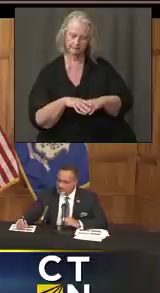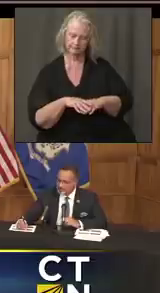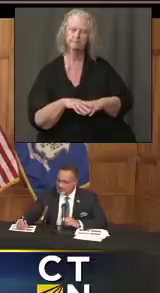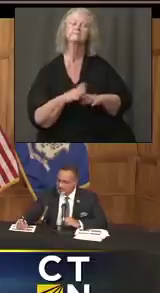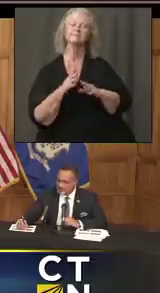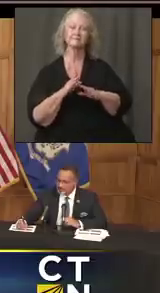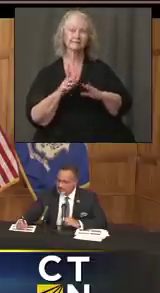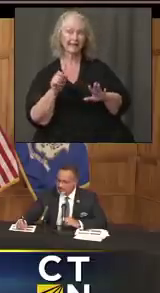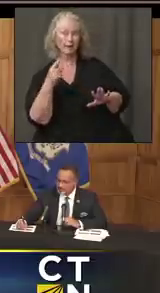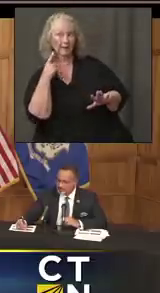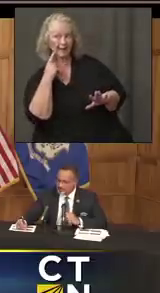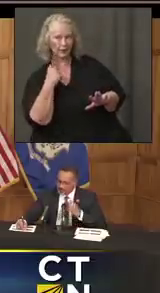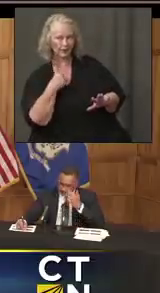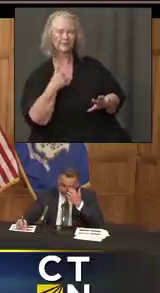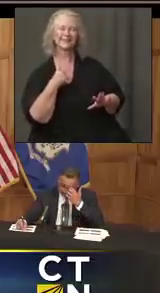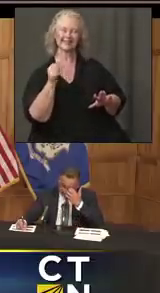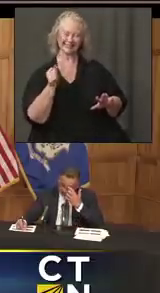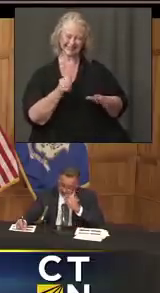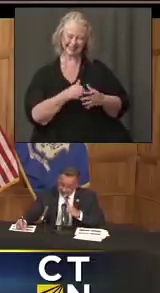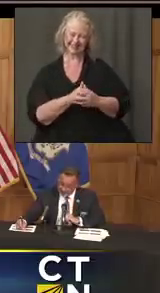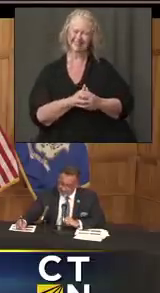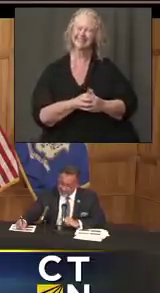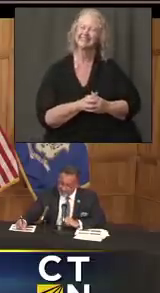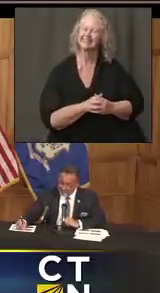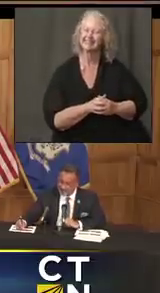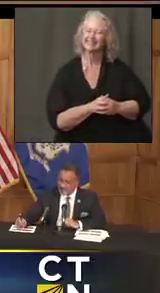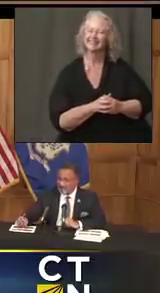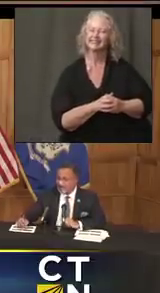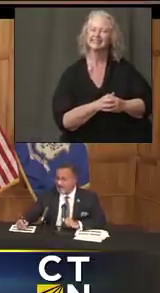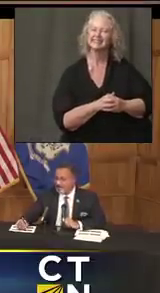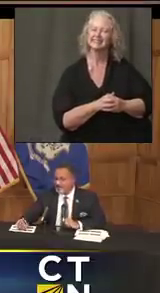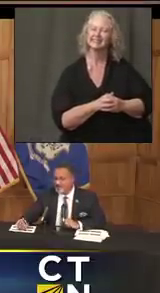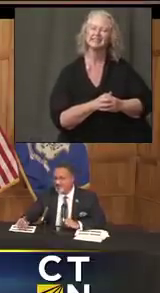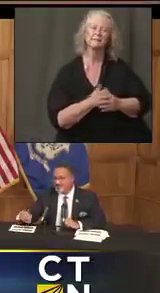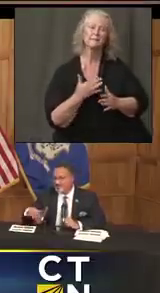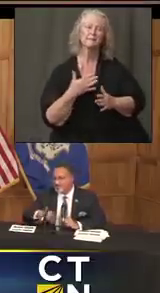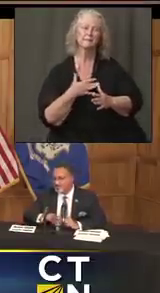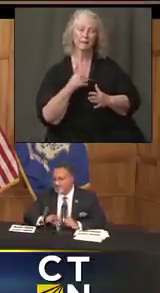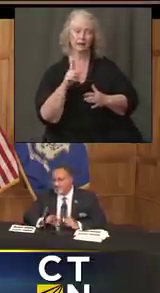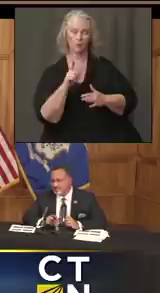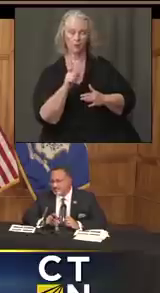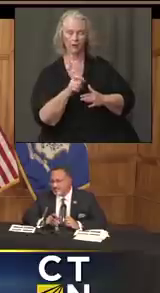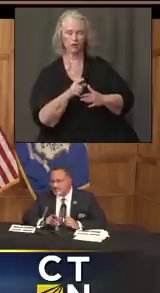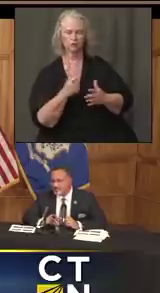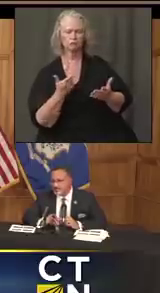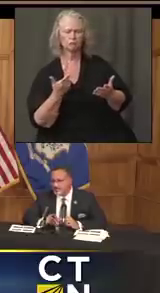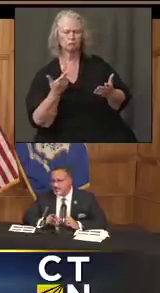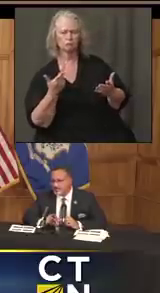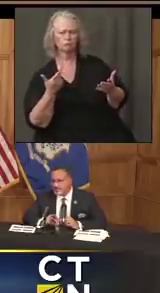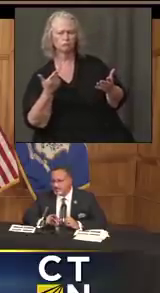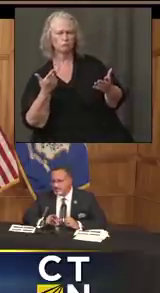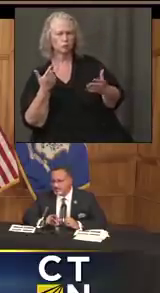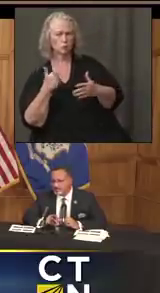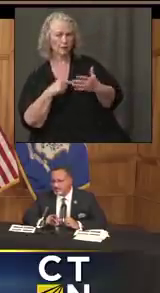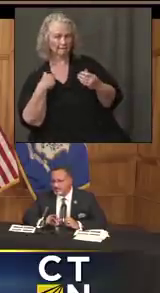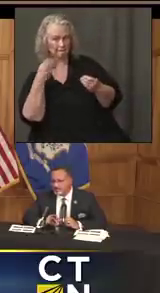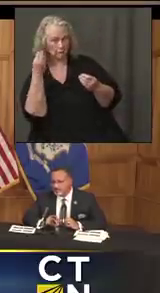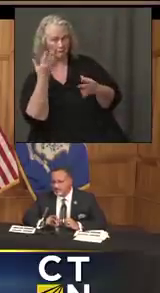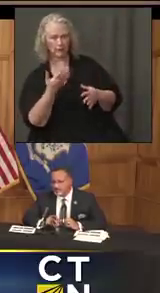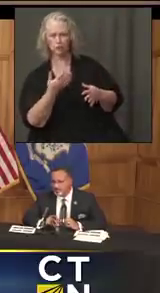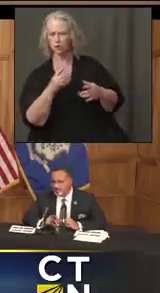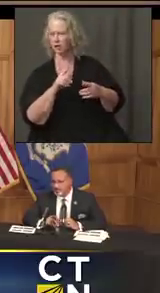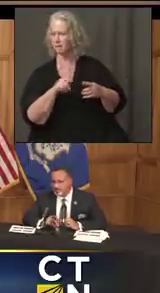Can you hear me? Yes, we can. Okay. So my question is, what information do we have about